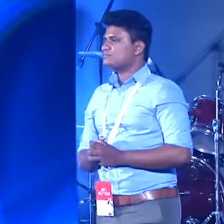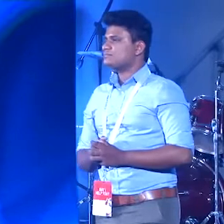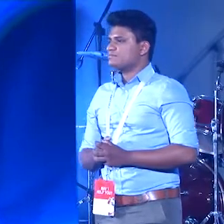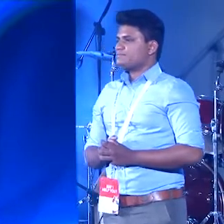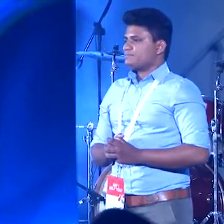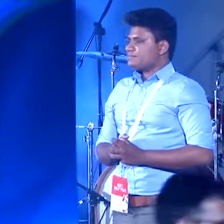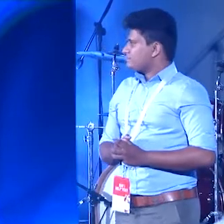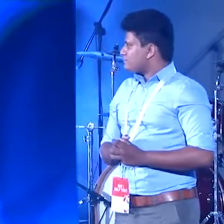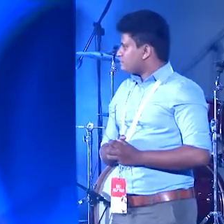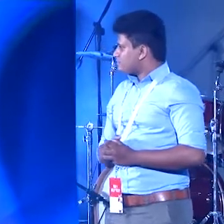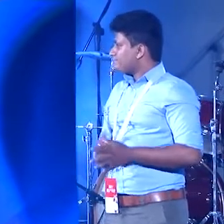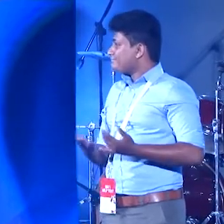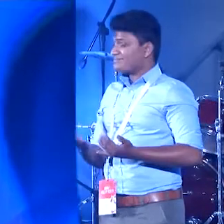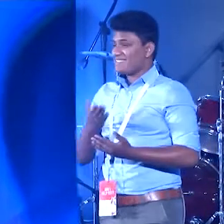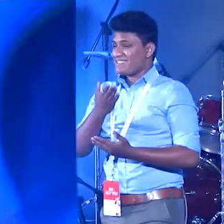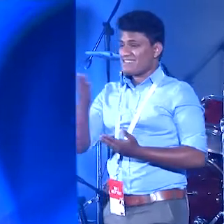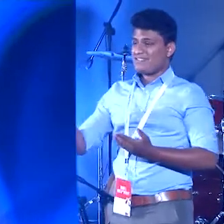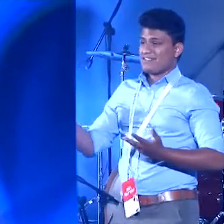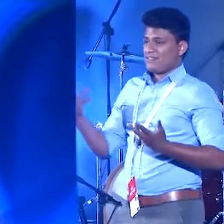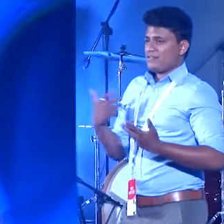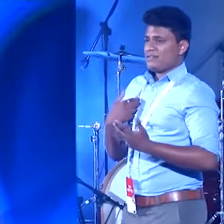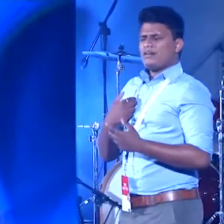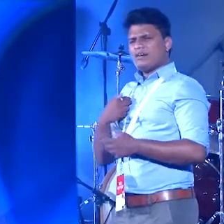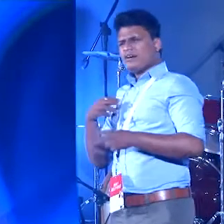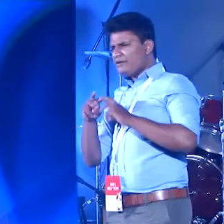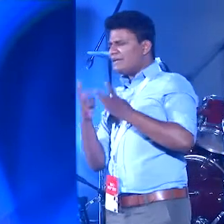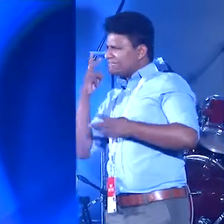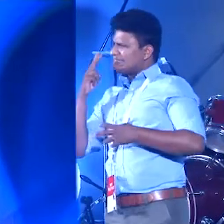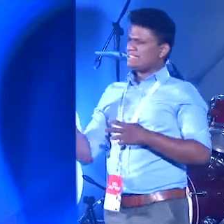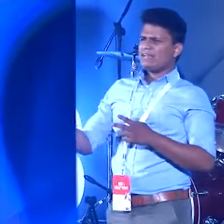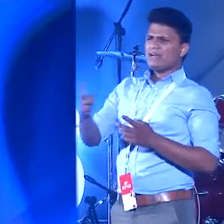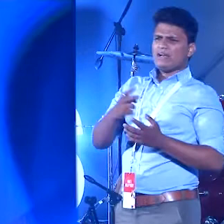And as I'm here today, and I look around me,